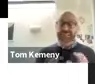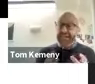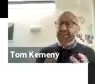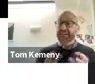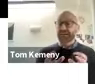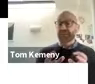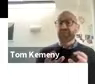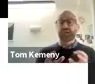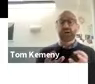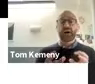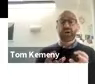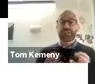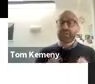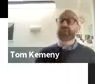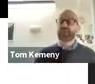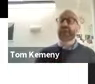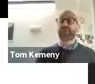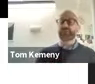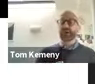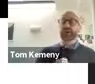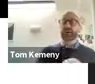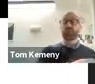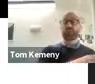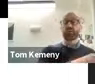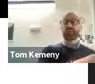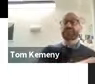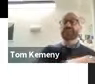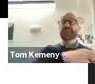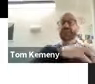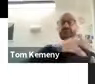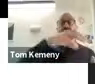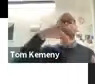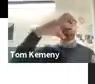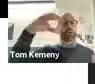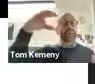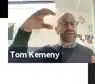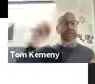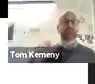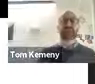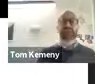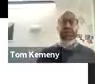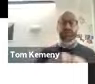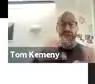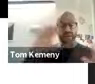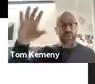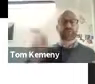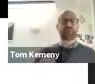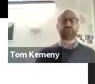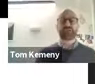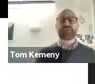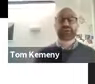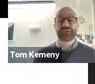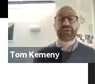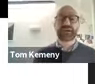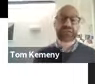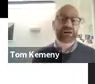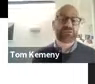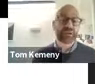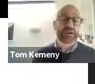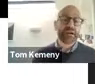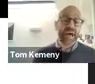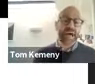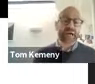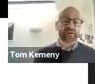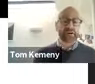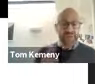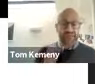have distinctive spatial behavior. In other words, we can see that they are growing in terms of their spatial concentration between